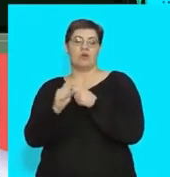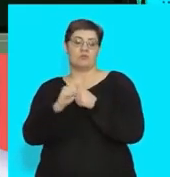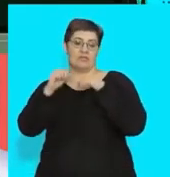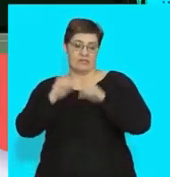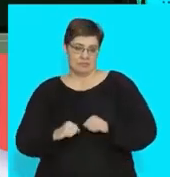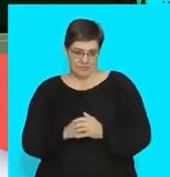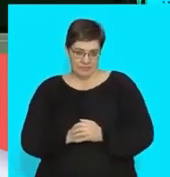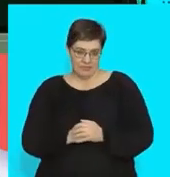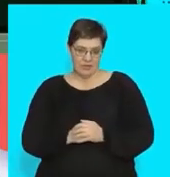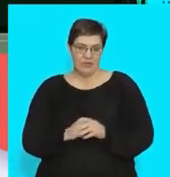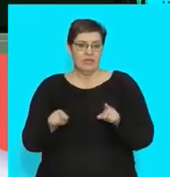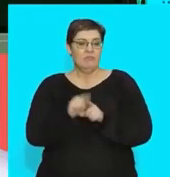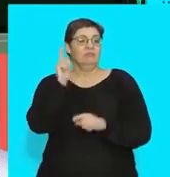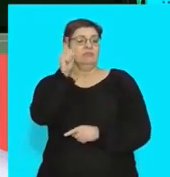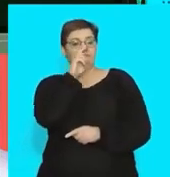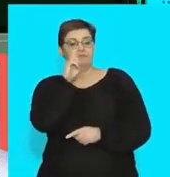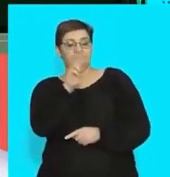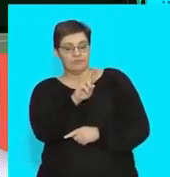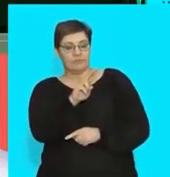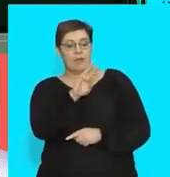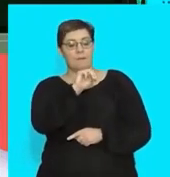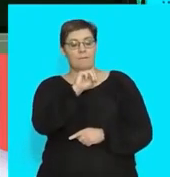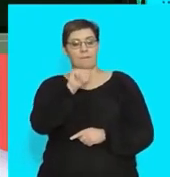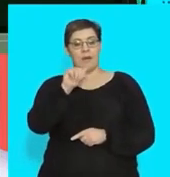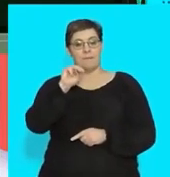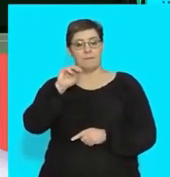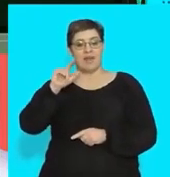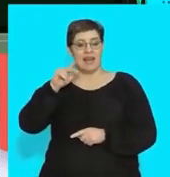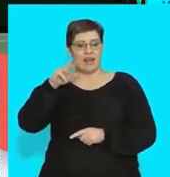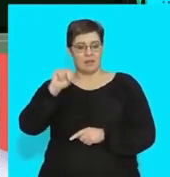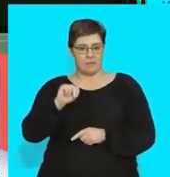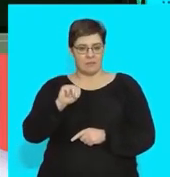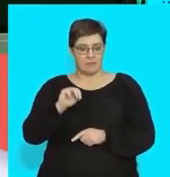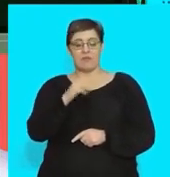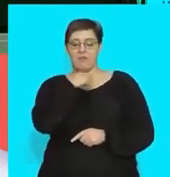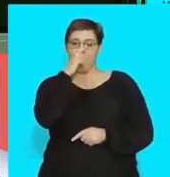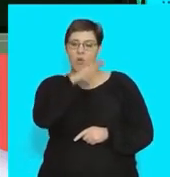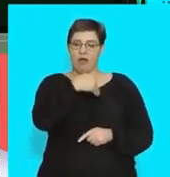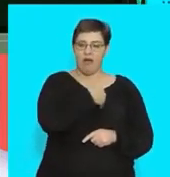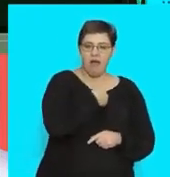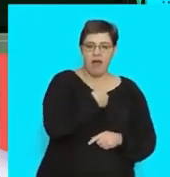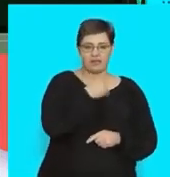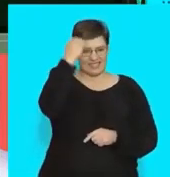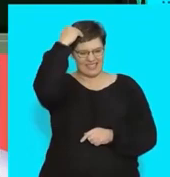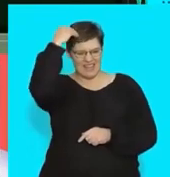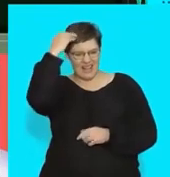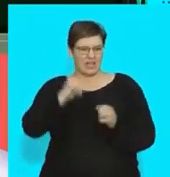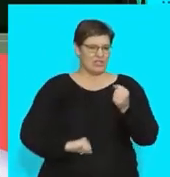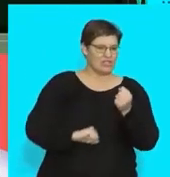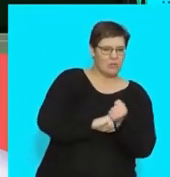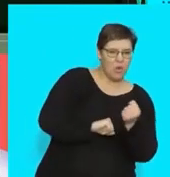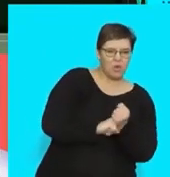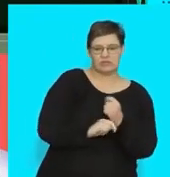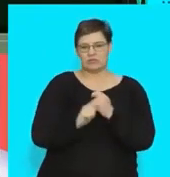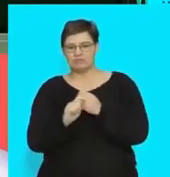The same as later when you looked at mammalian tissues, you're going to look at the heart and you're going to look at the skeleton, support and